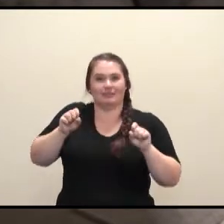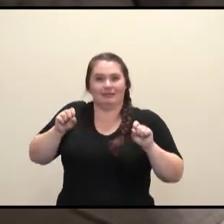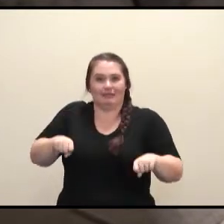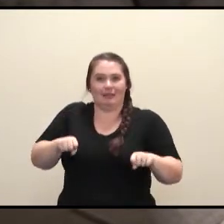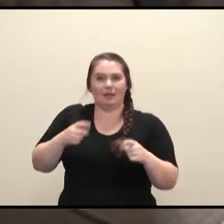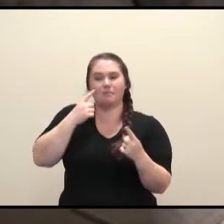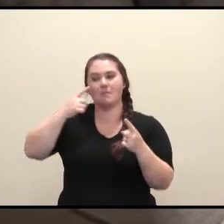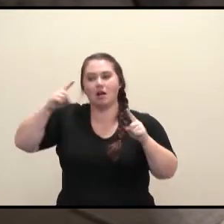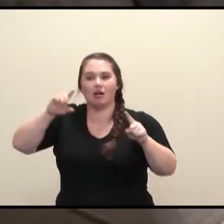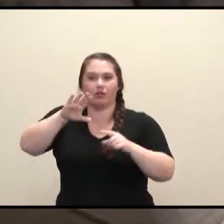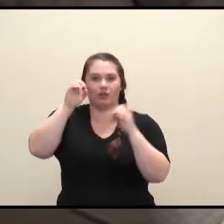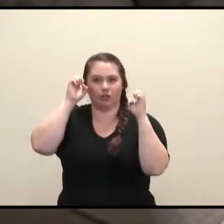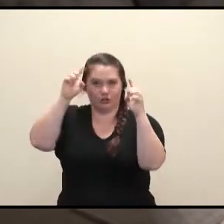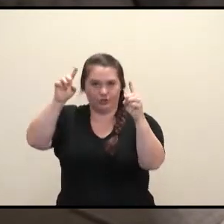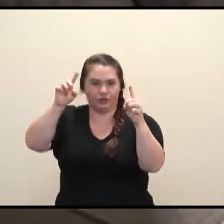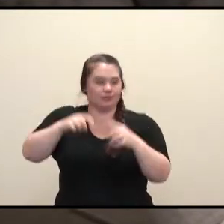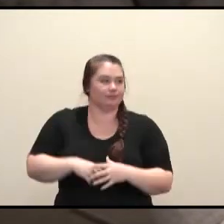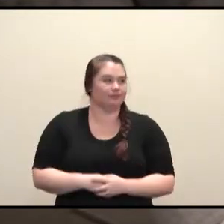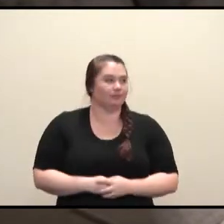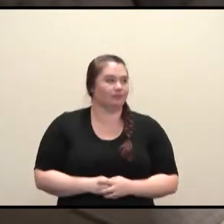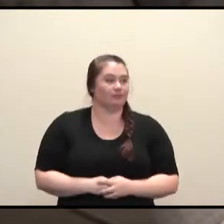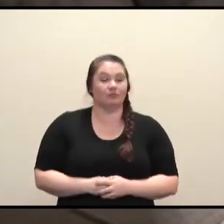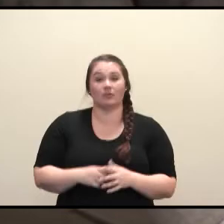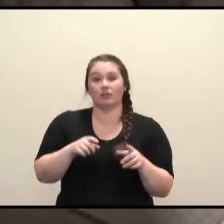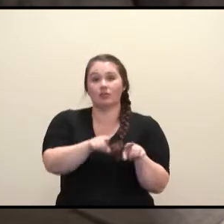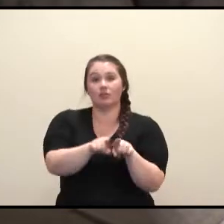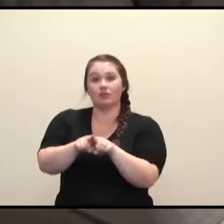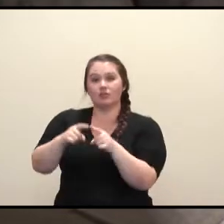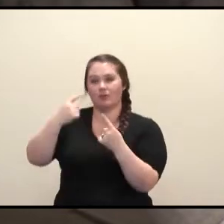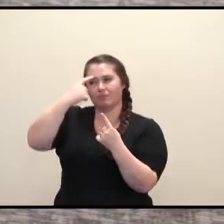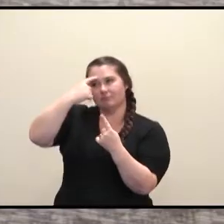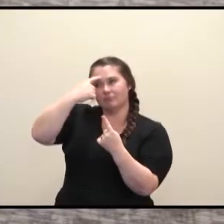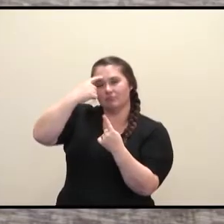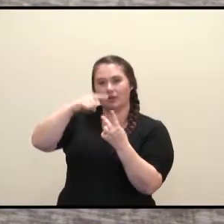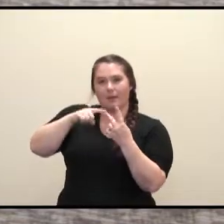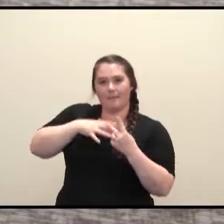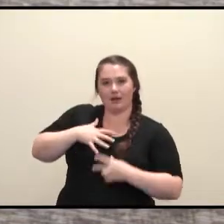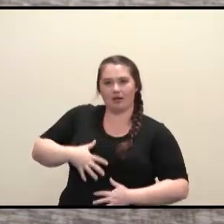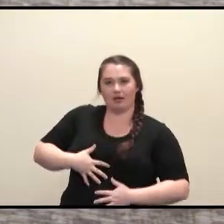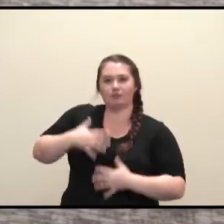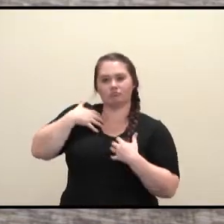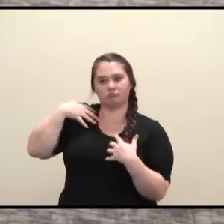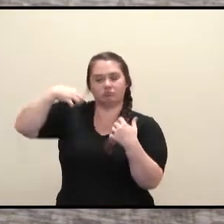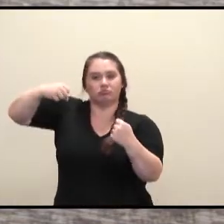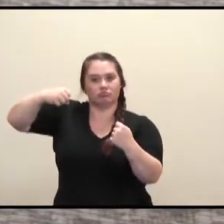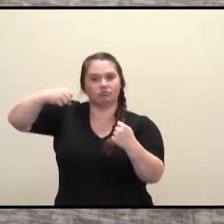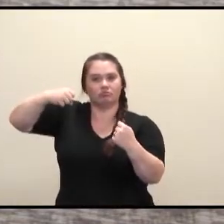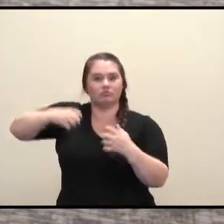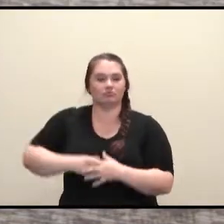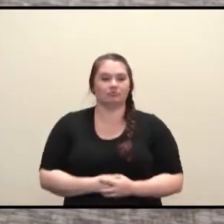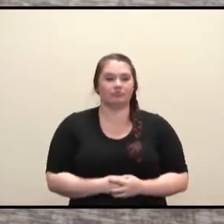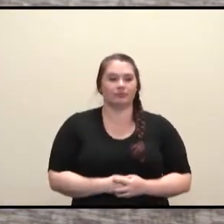success in education, nurturing wellness in mind and body, and developing skills in tomorrow's